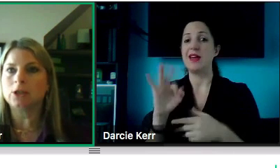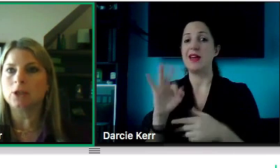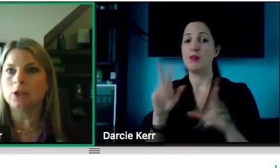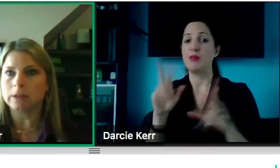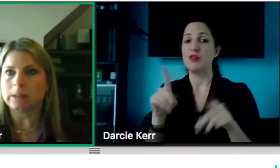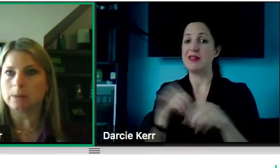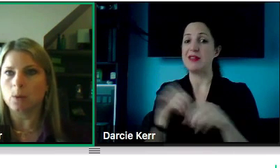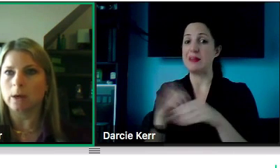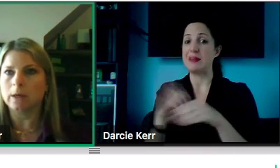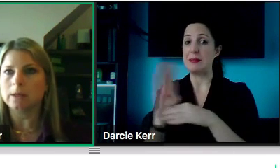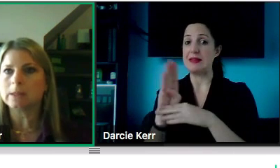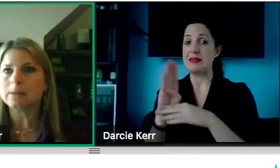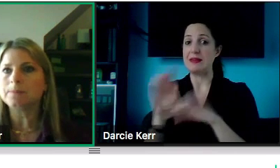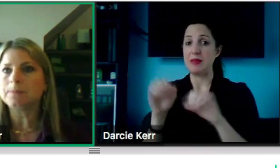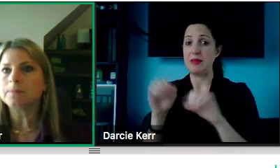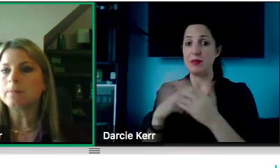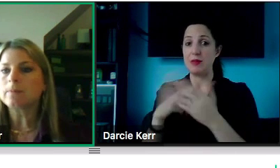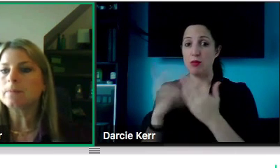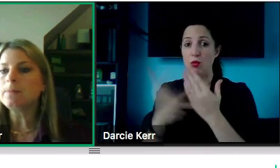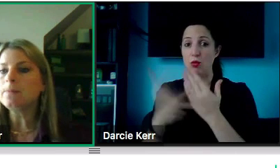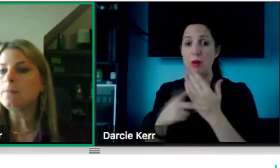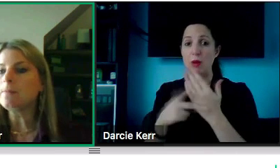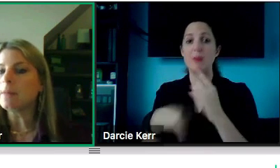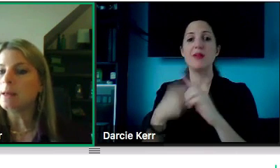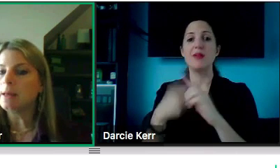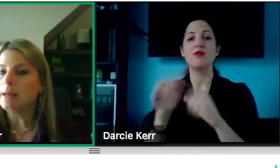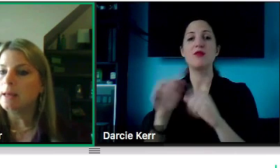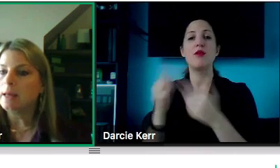and some additional supports.